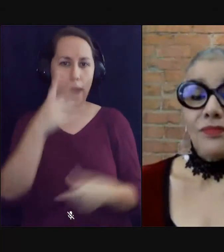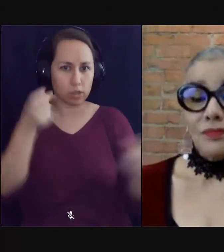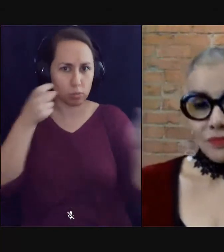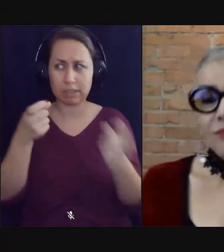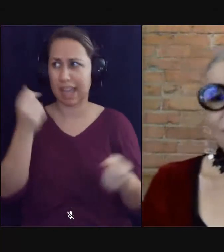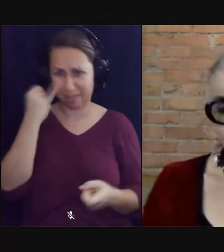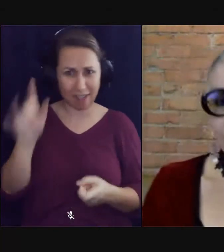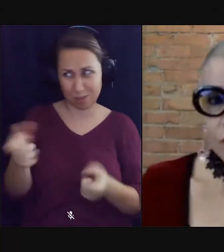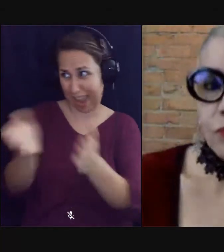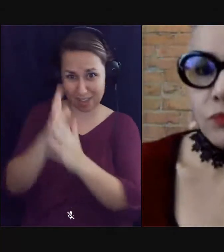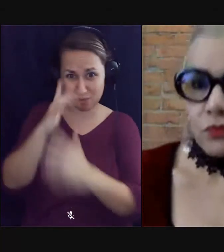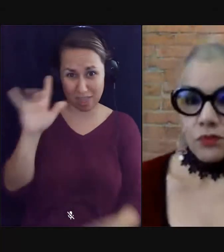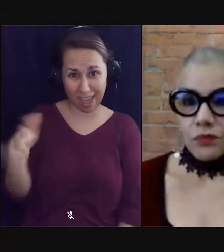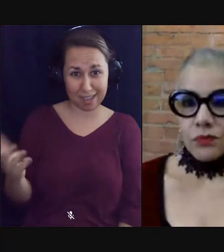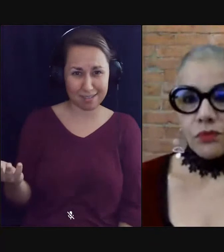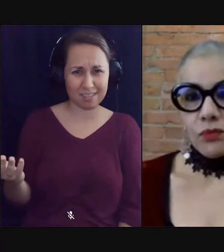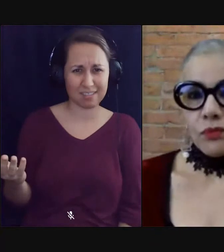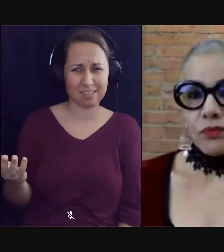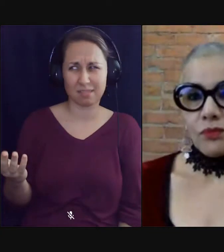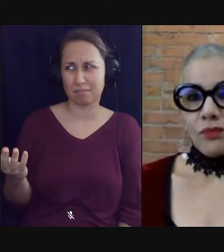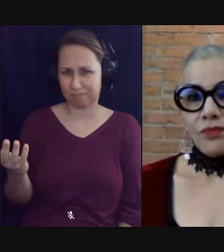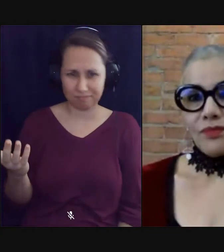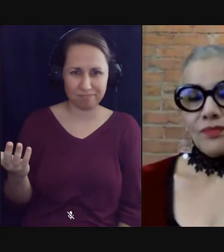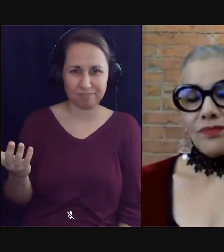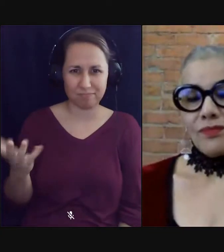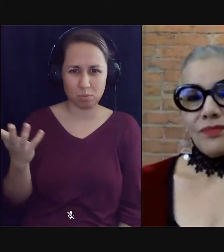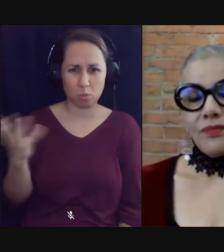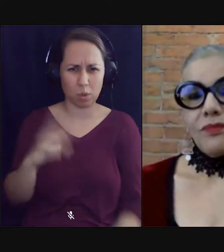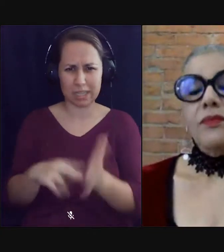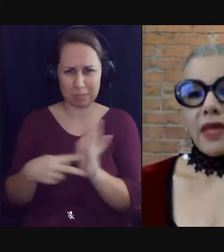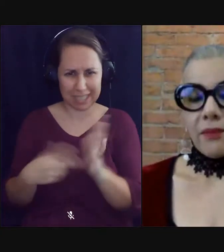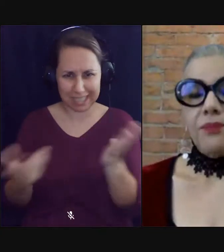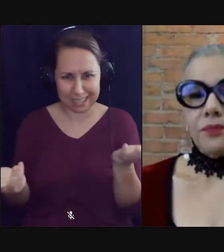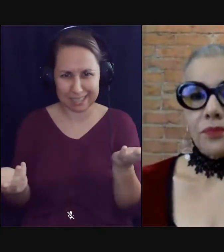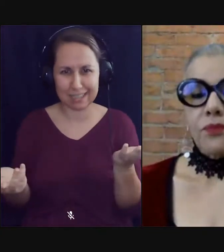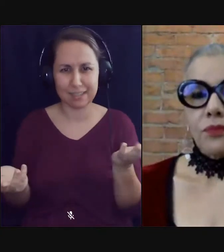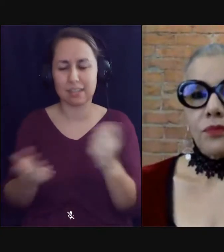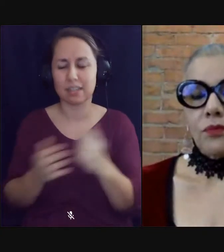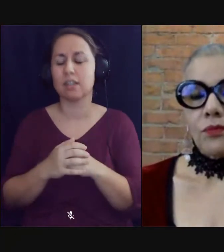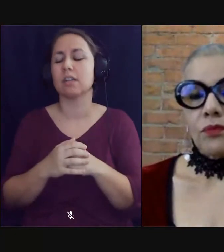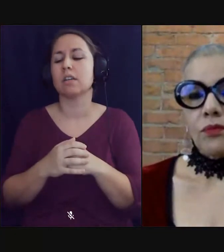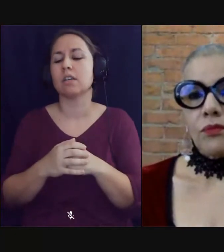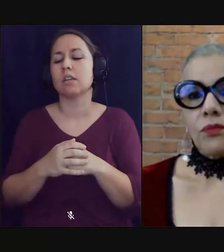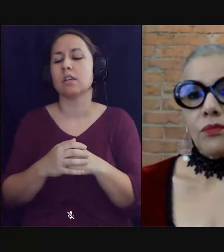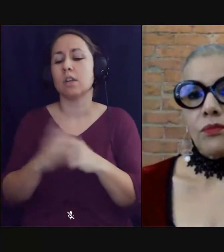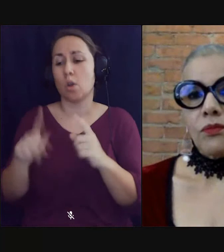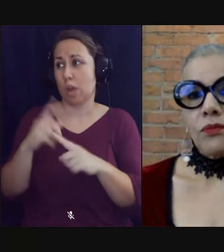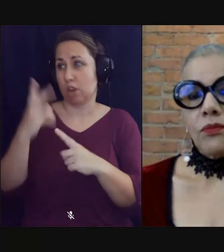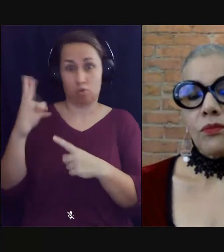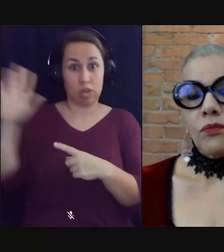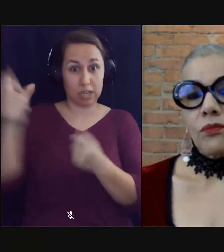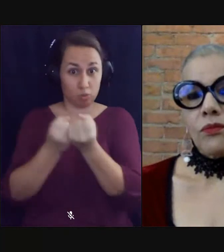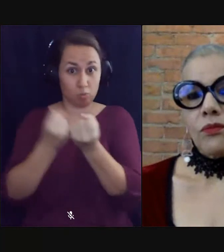do so, like, what does any mealy-mouthed statement coaxed out of him mean? I mean, when two of his supporters in